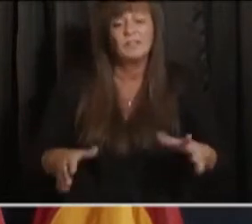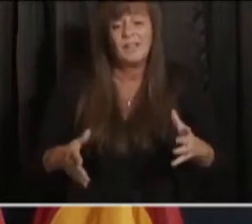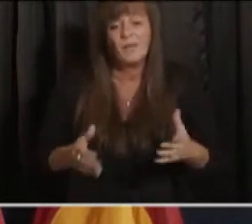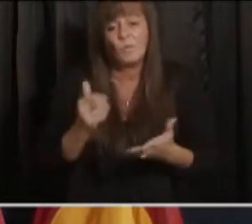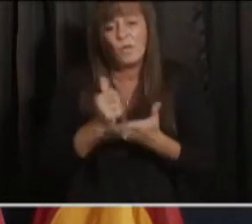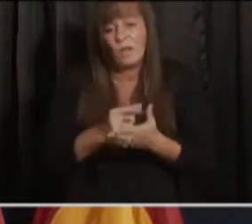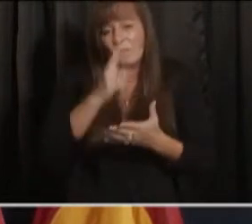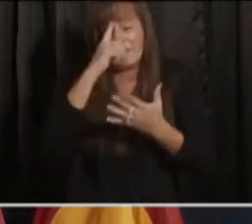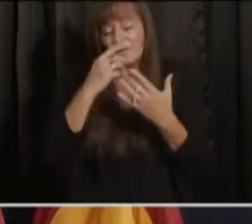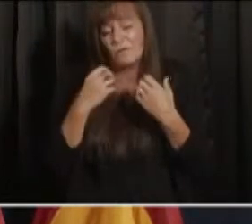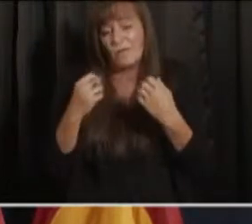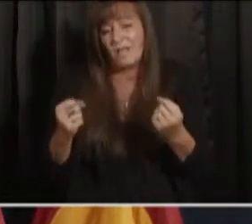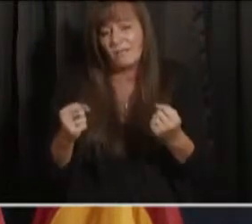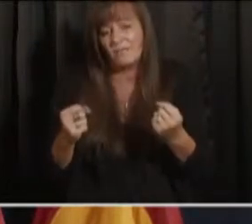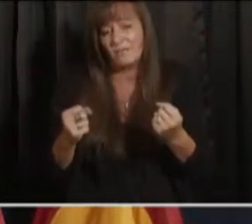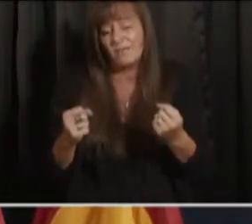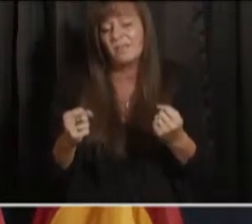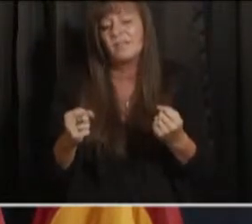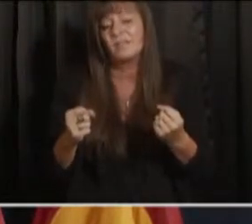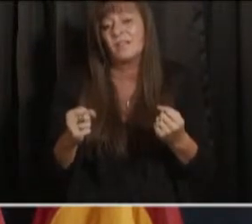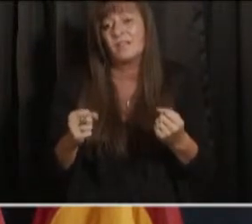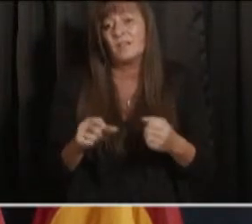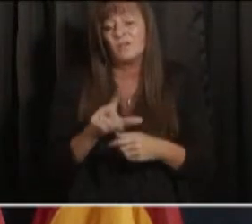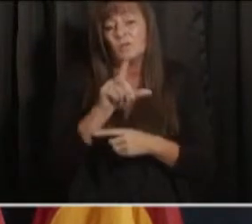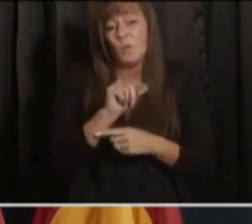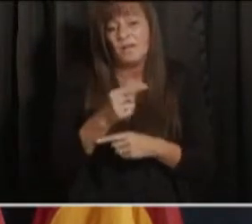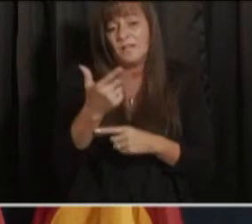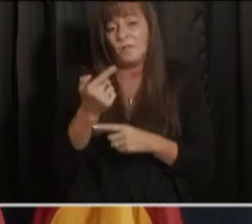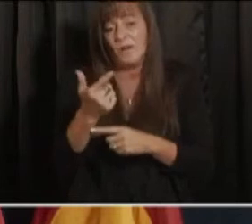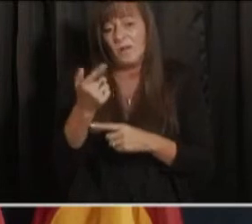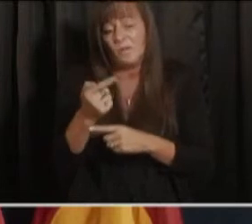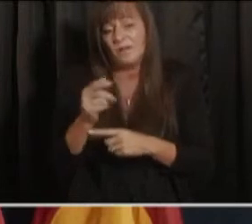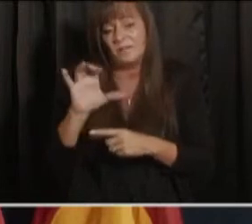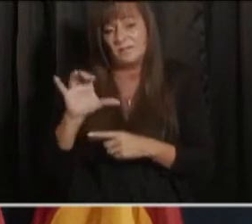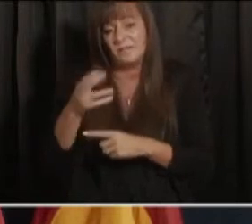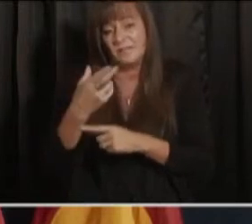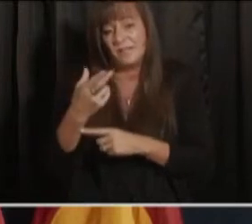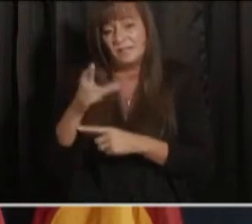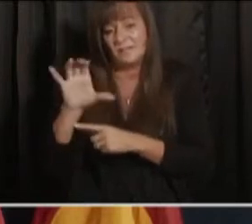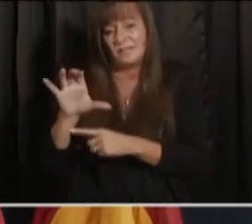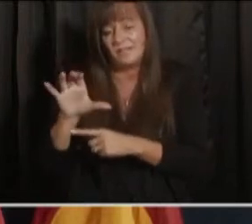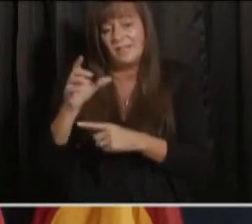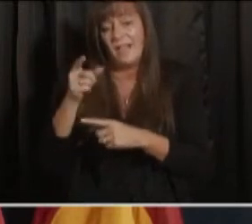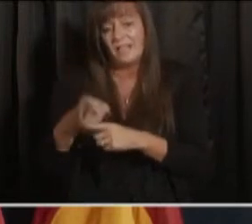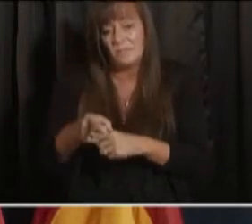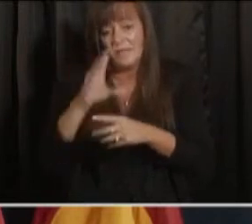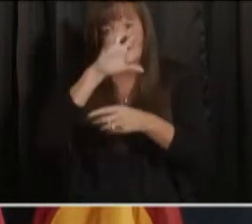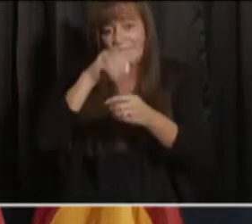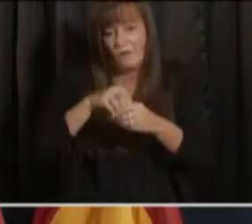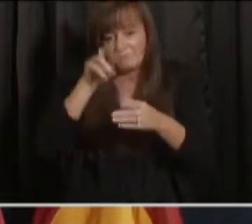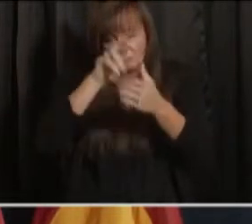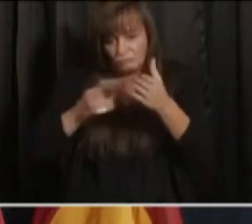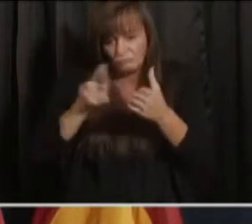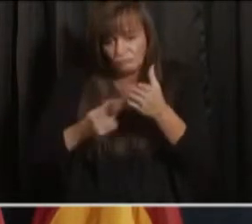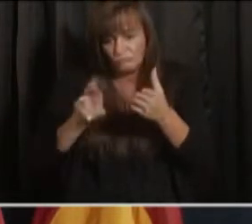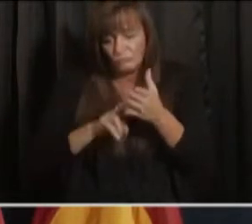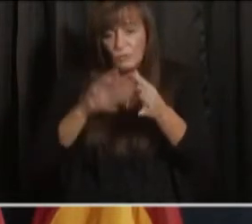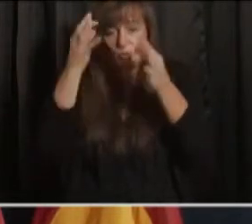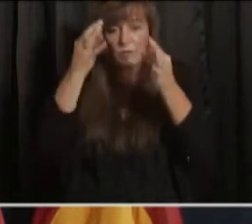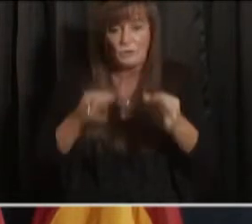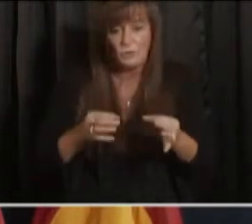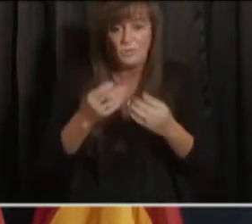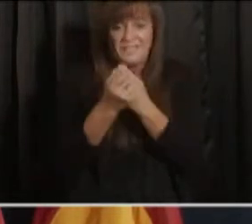Since mid-2021, Children's Hospital Colorado has been involved in research to determine the vaccine's safety and efficacy in this age